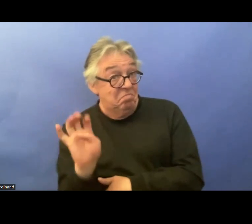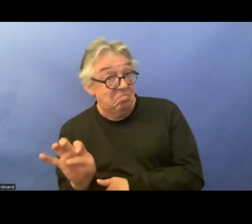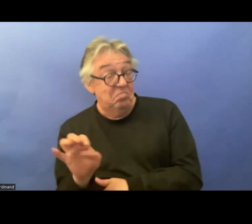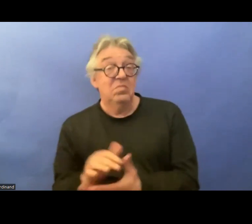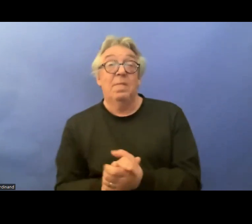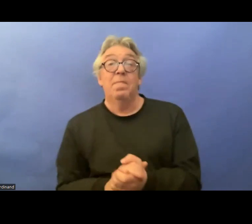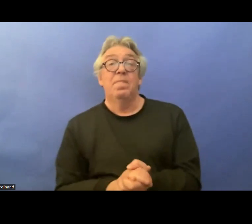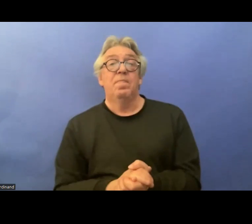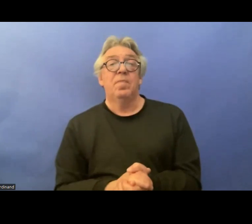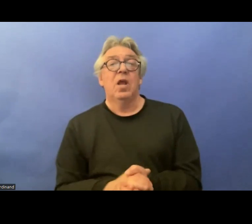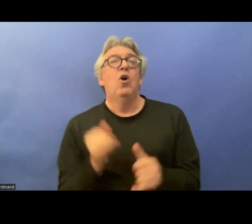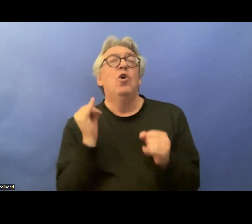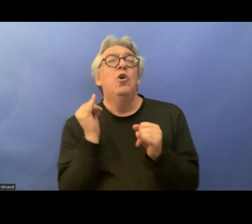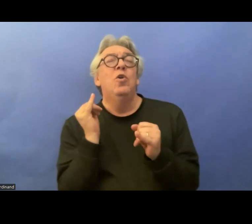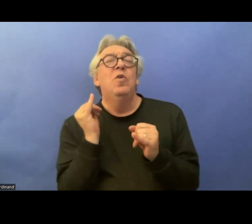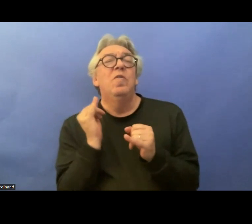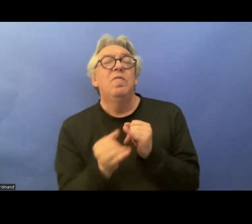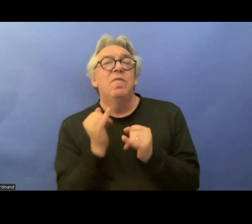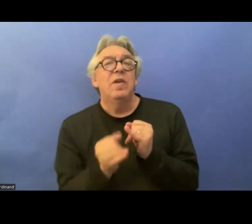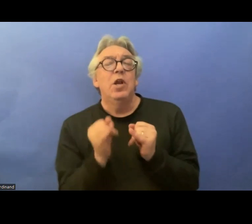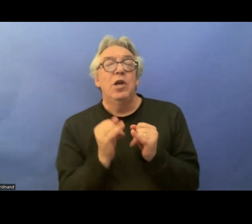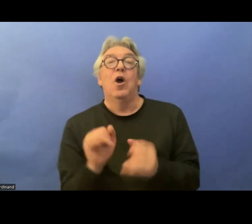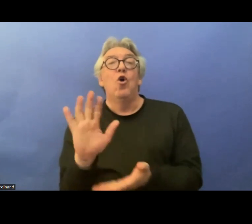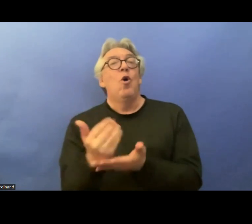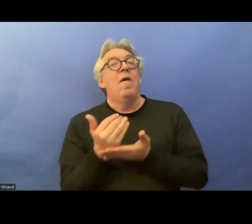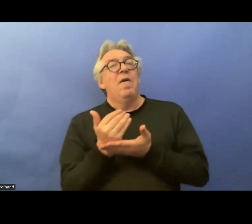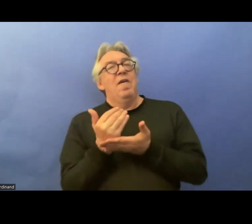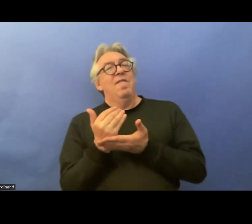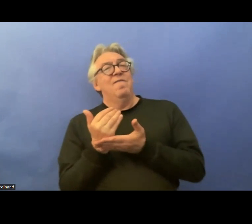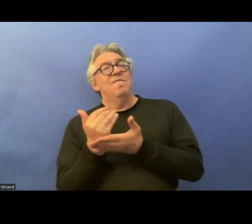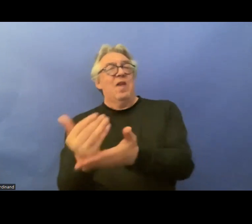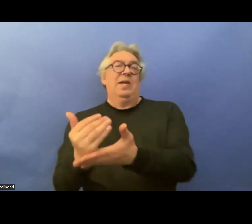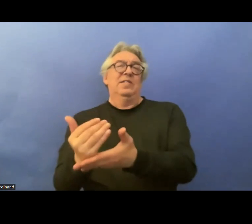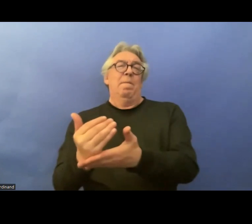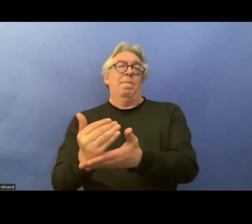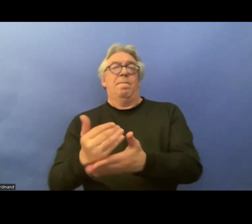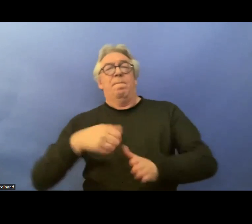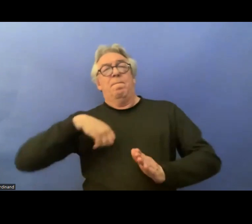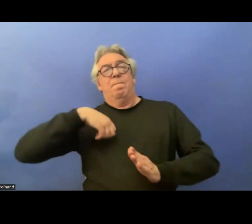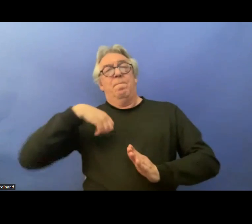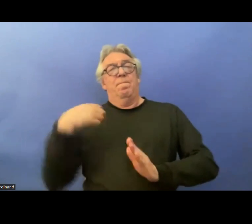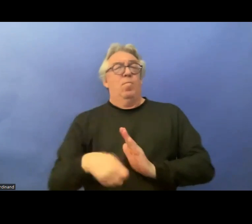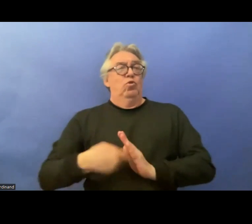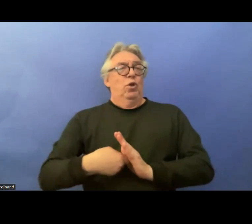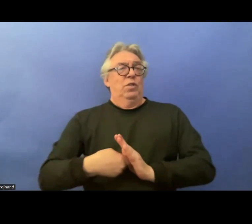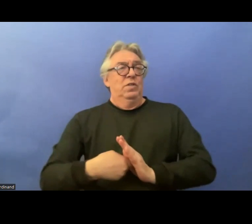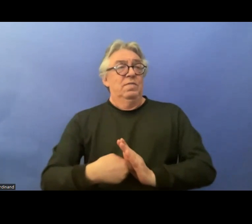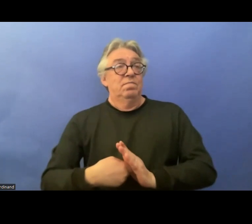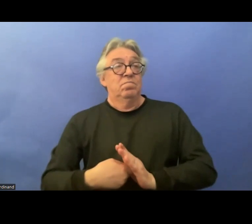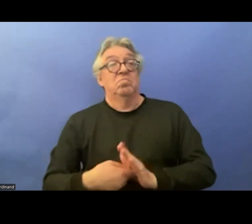Merwat mentioned about the flagship initiative, that is a step change in how we would like